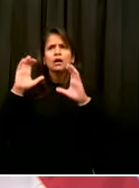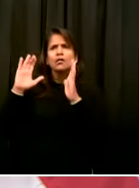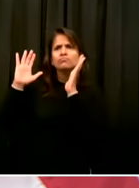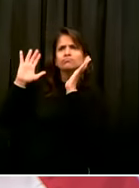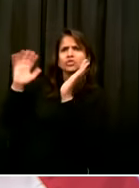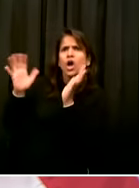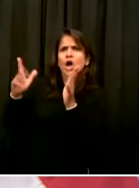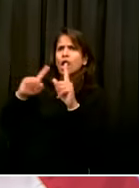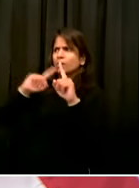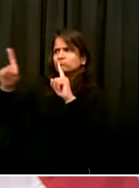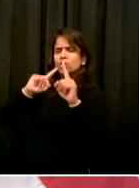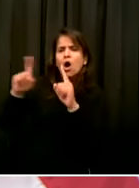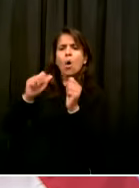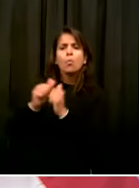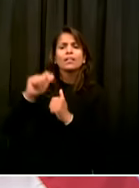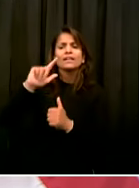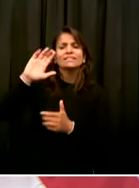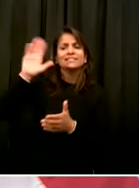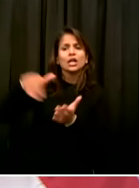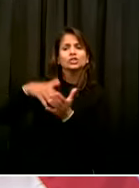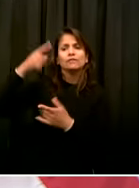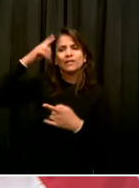signals. Dr. Varma.